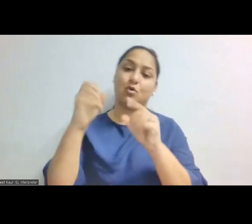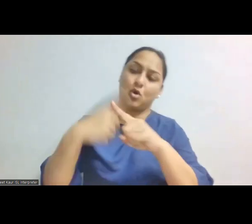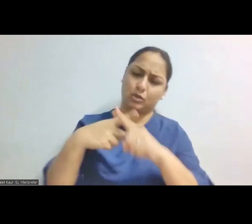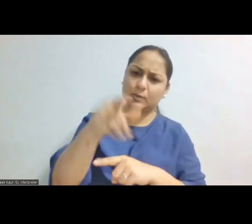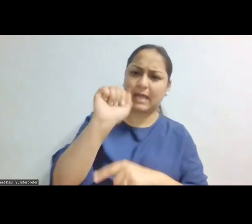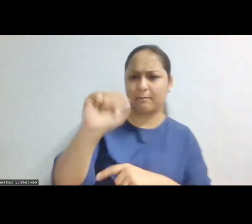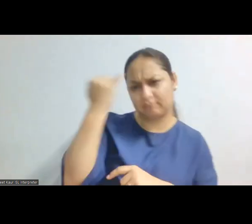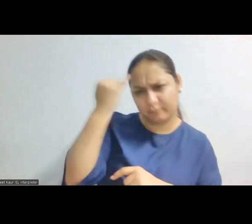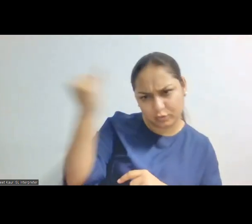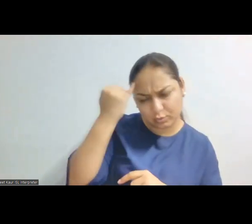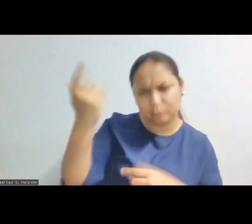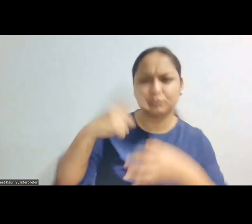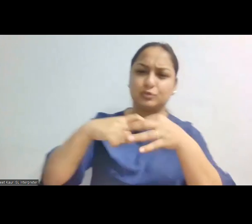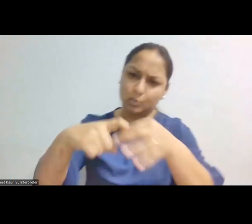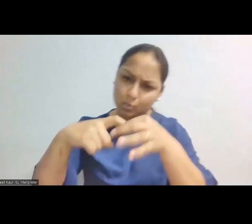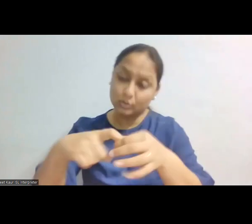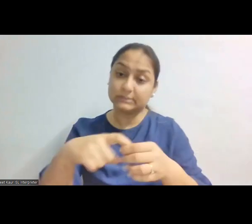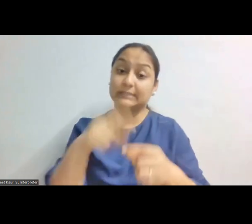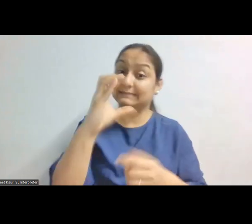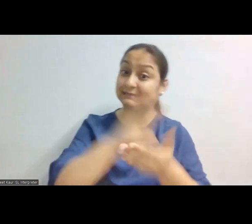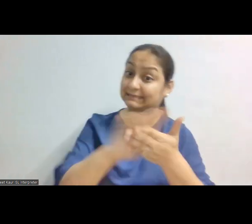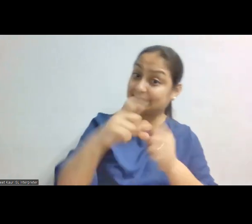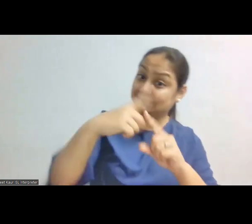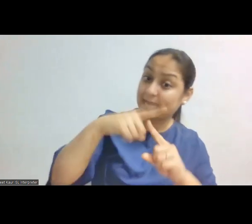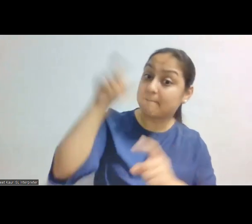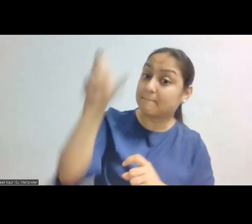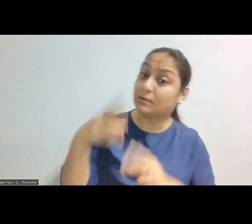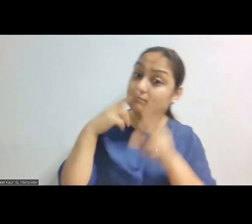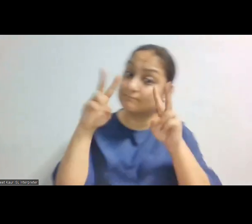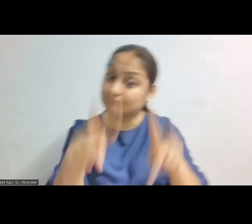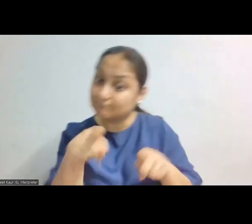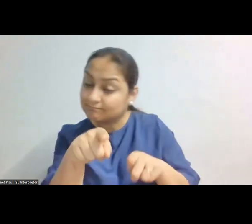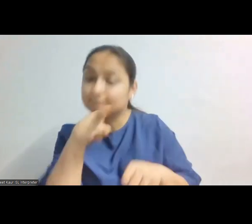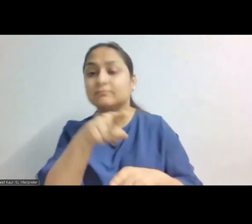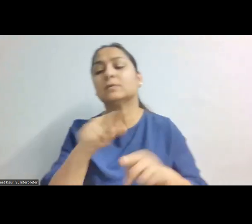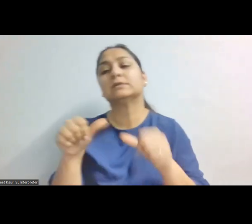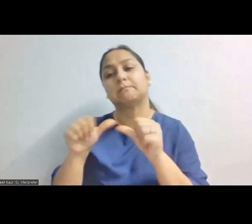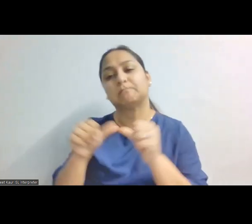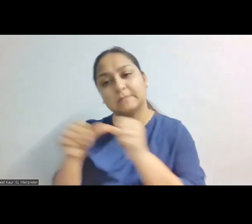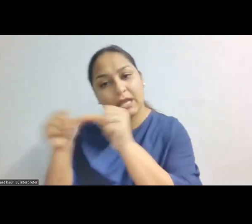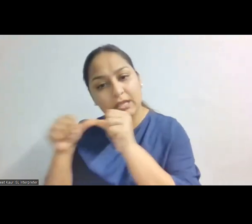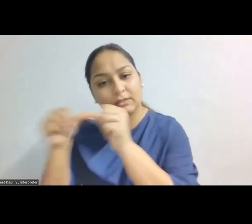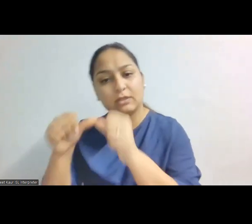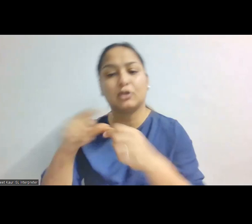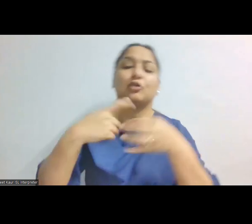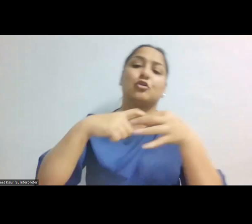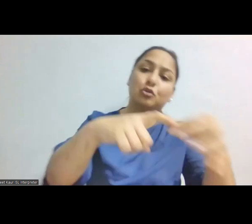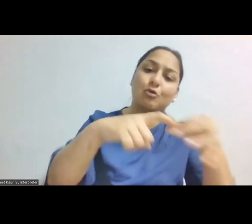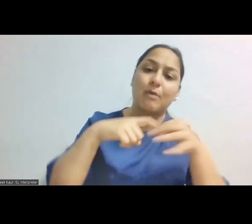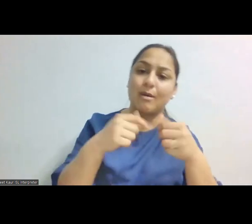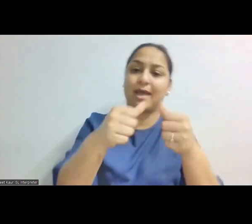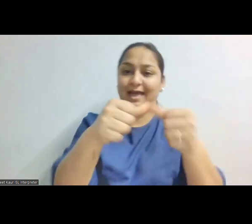questions. Our chat moderators will take them and they will be answered during the Q&A sessions.